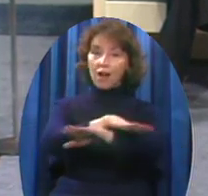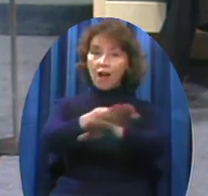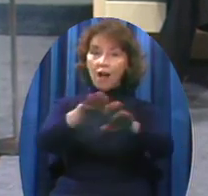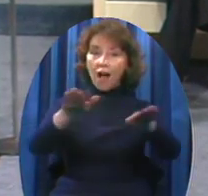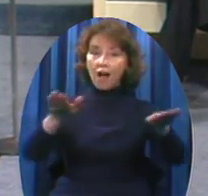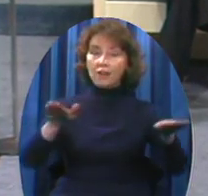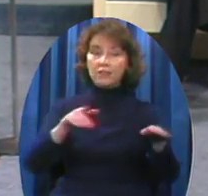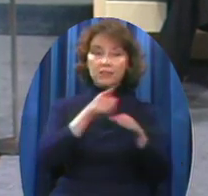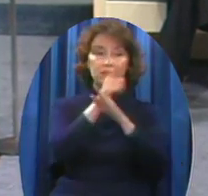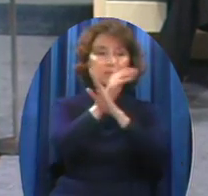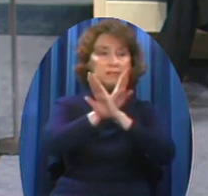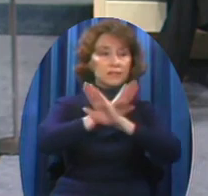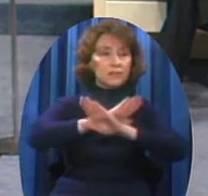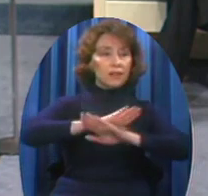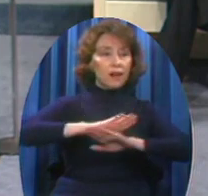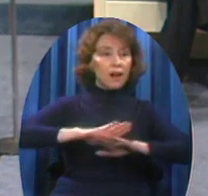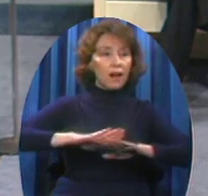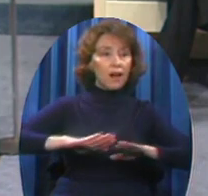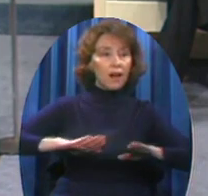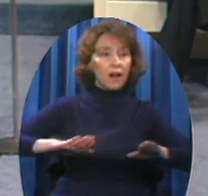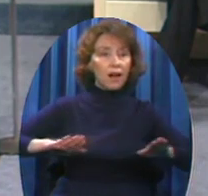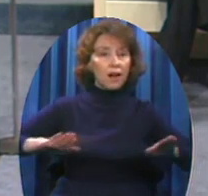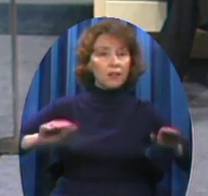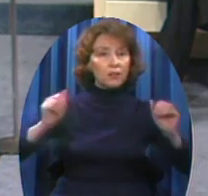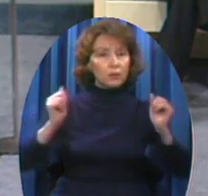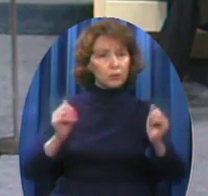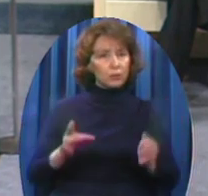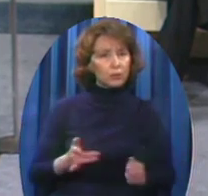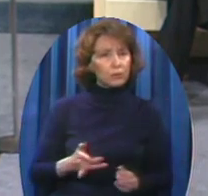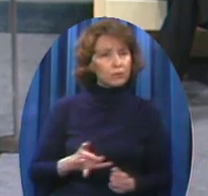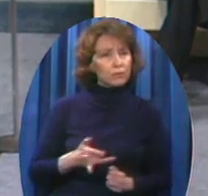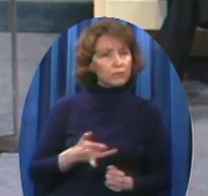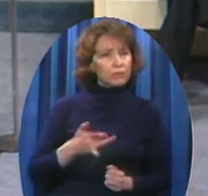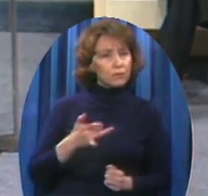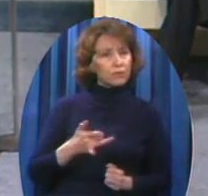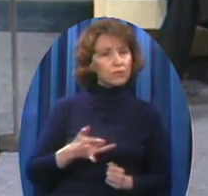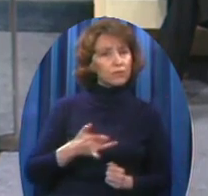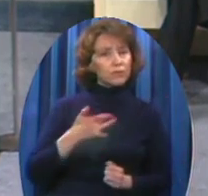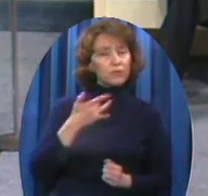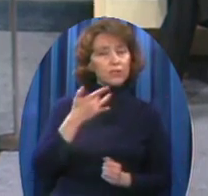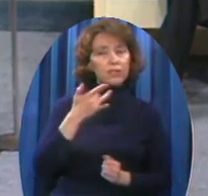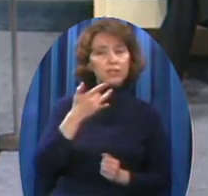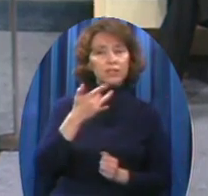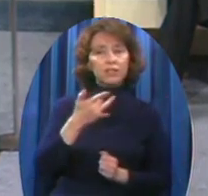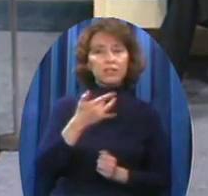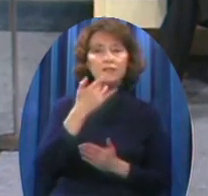was silence. Oh, folks, you could sense it, for